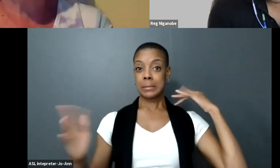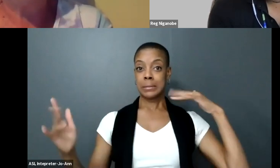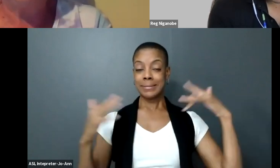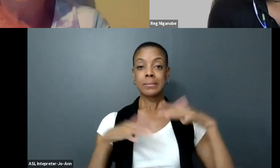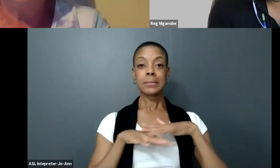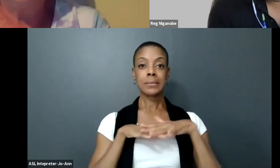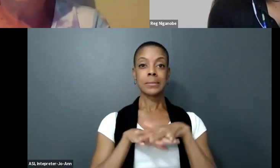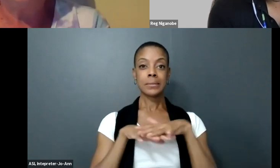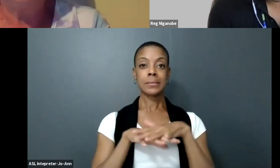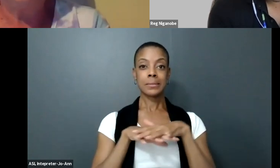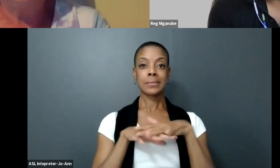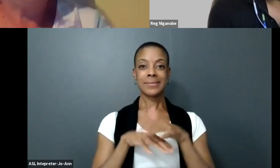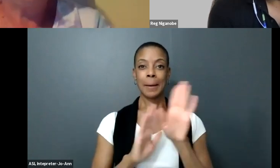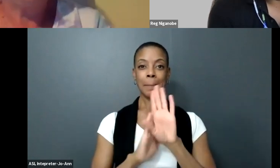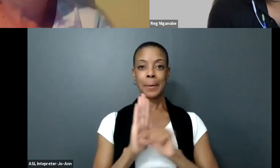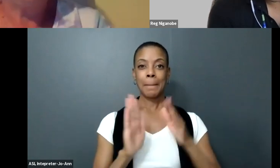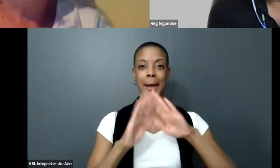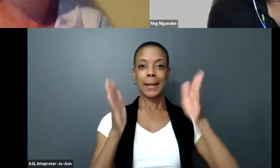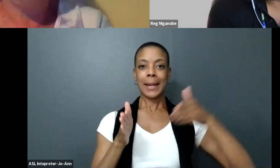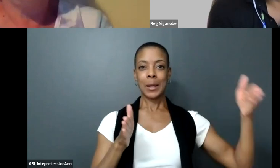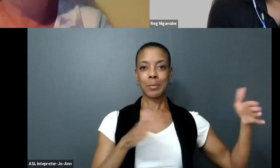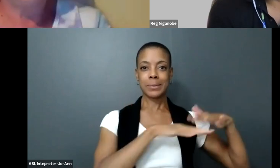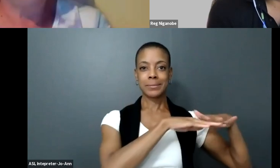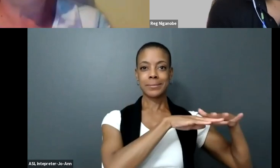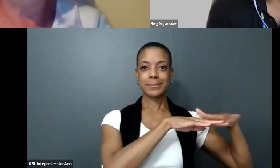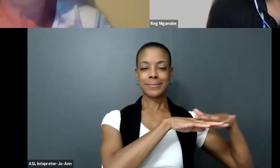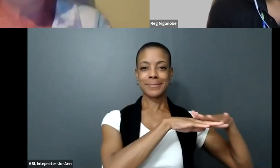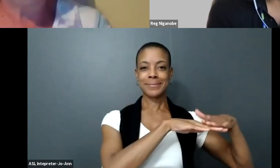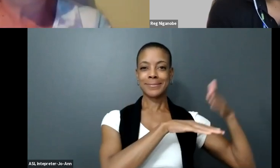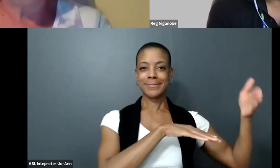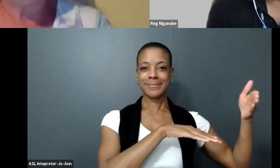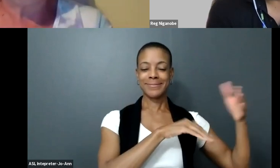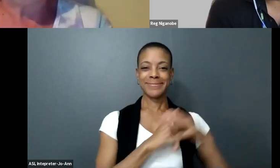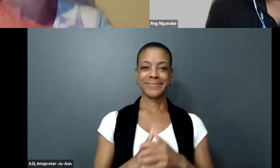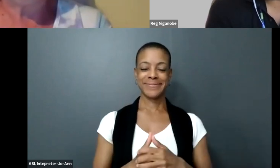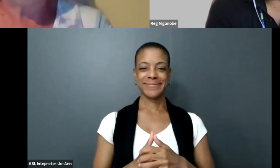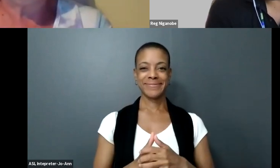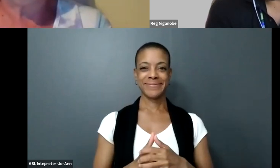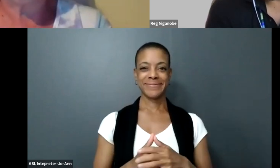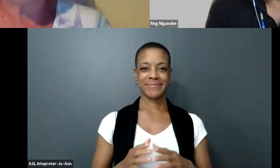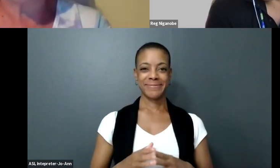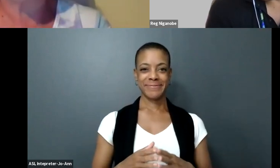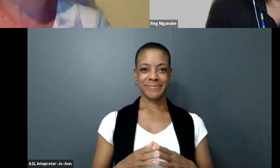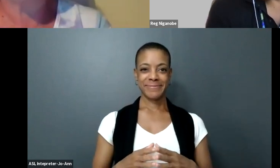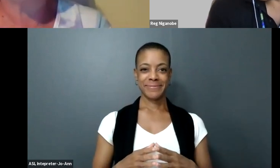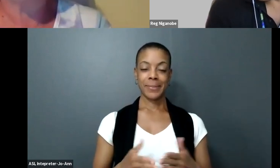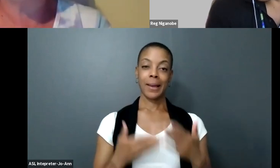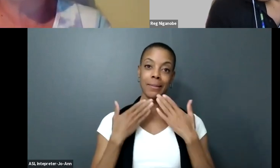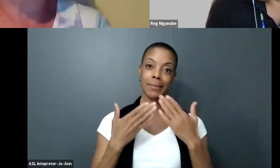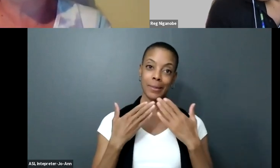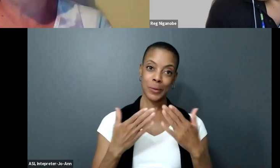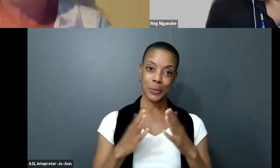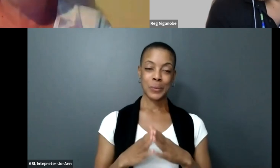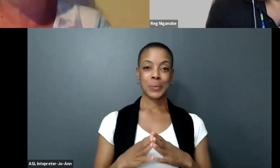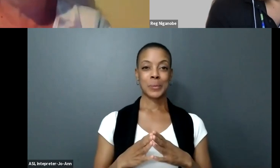background. My neighbor's cutting their grass, so I'm thankful for that. Of course, because a little bit of knowledge